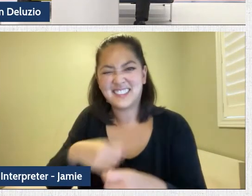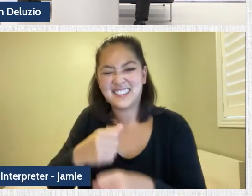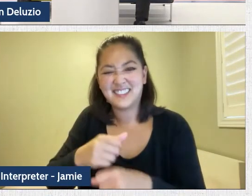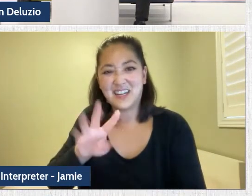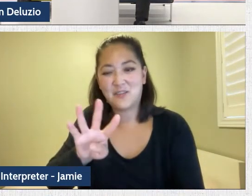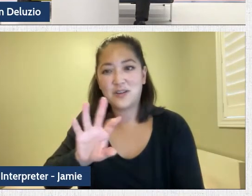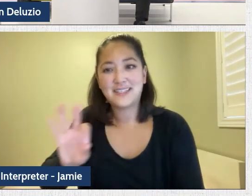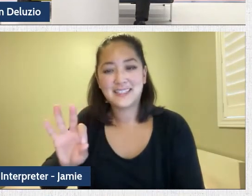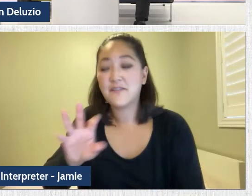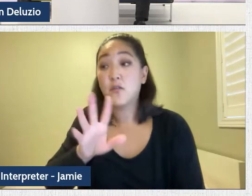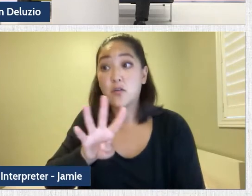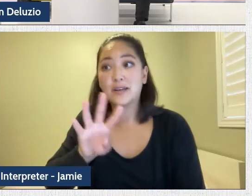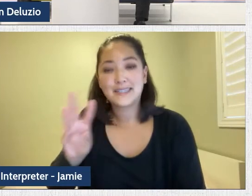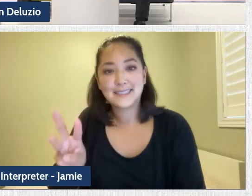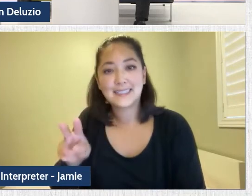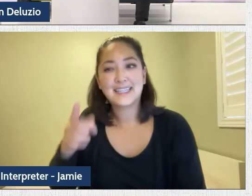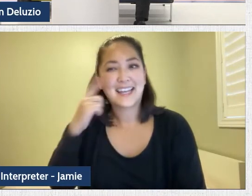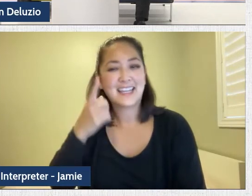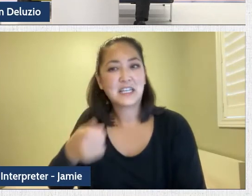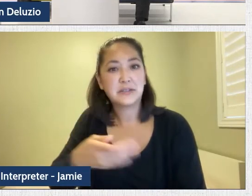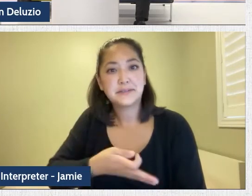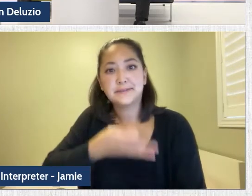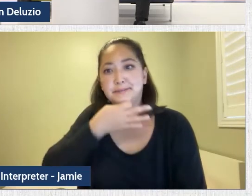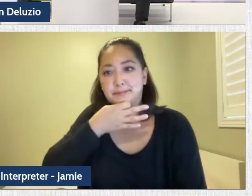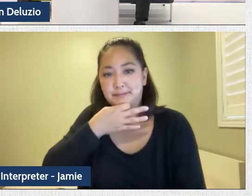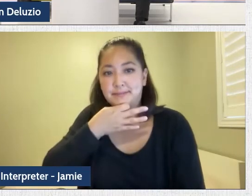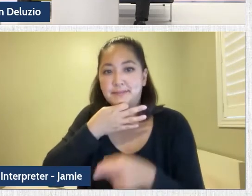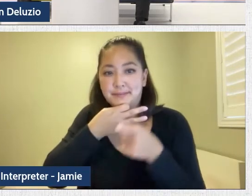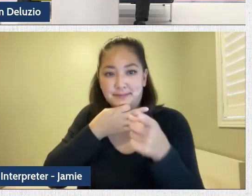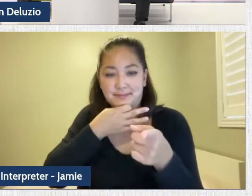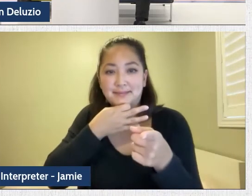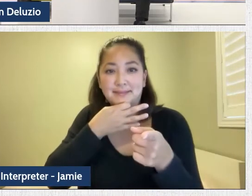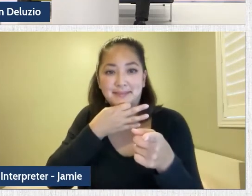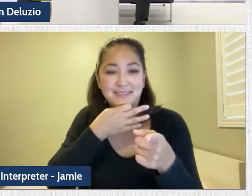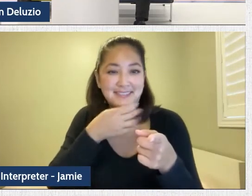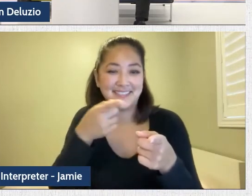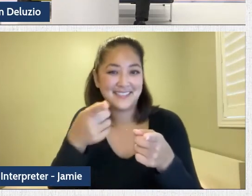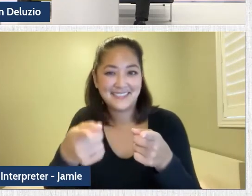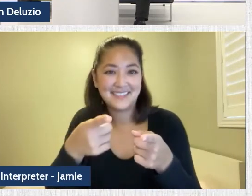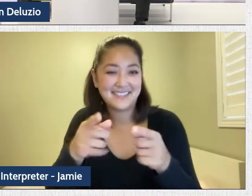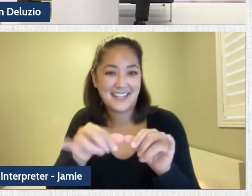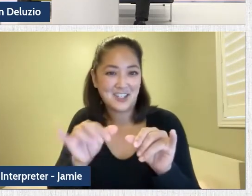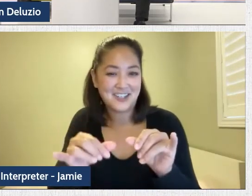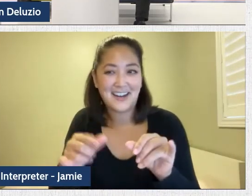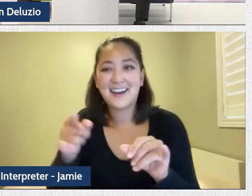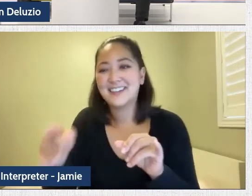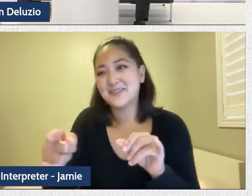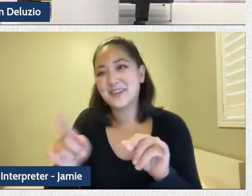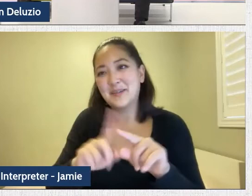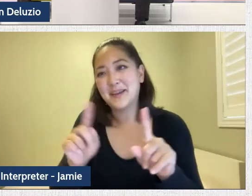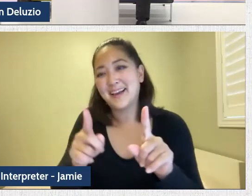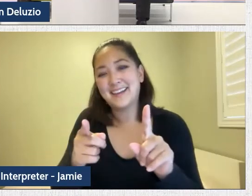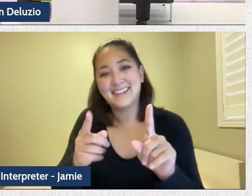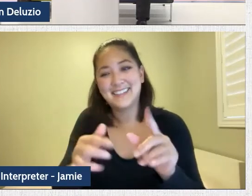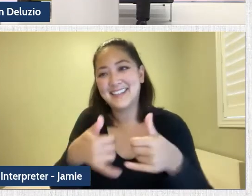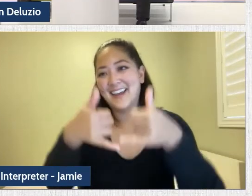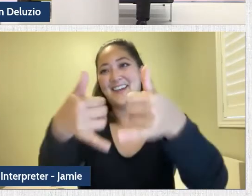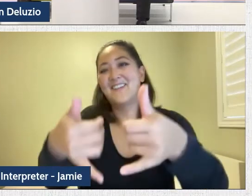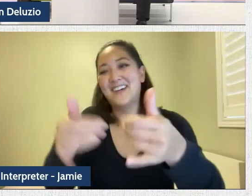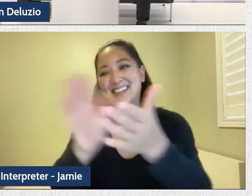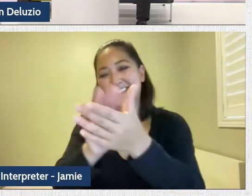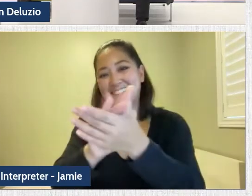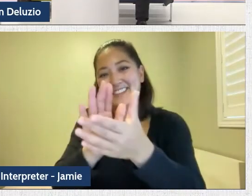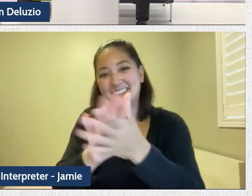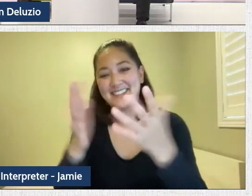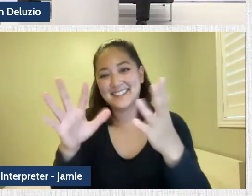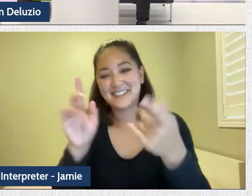experienced engineer in the mix. So we'll give, I don't know, these never work, but a virtual shout out to